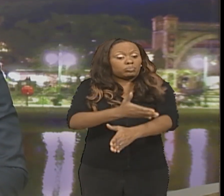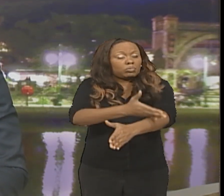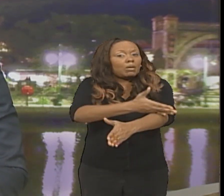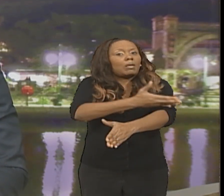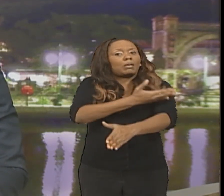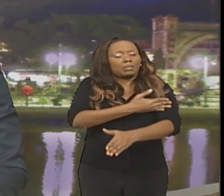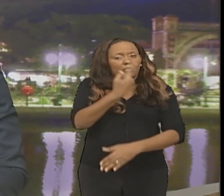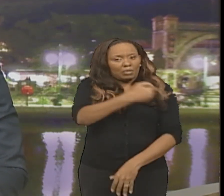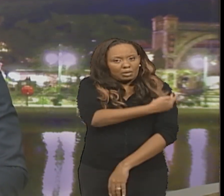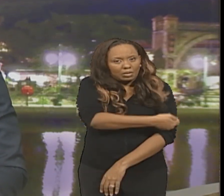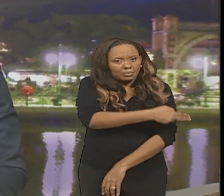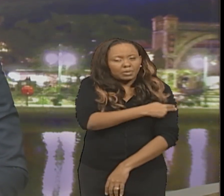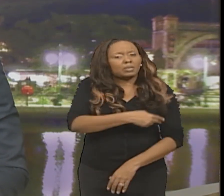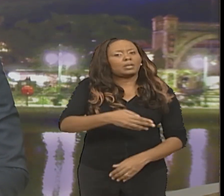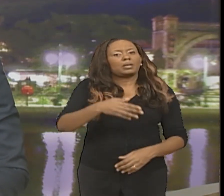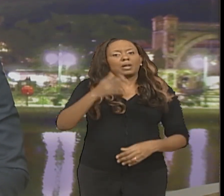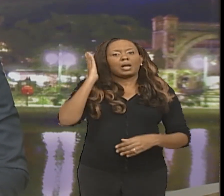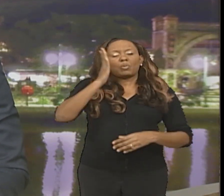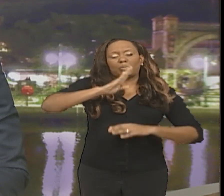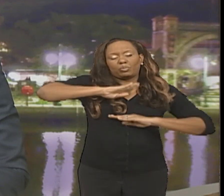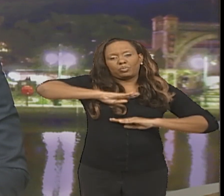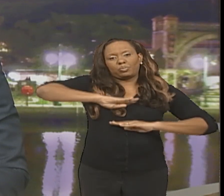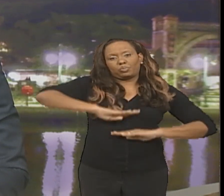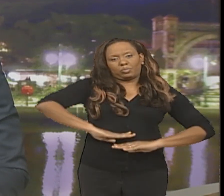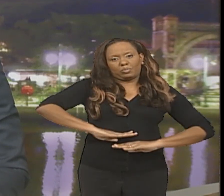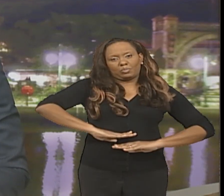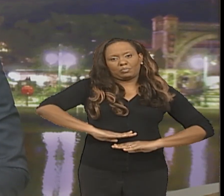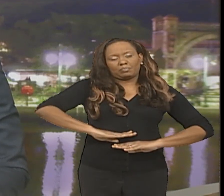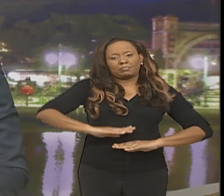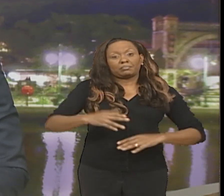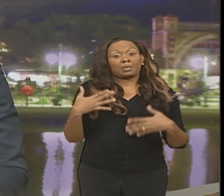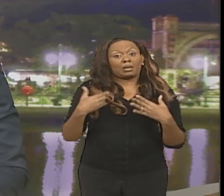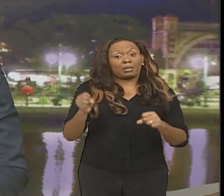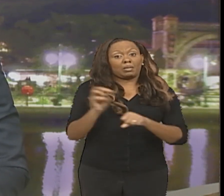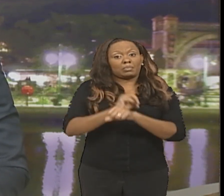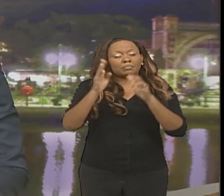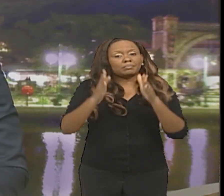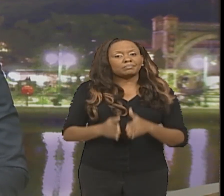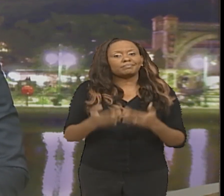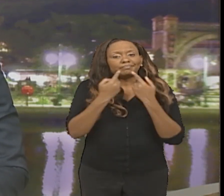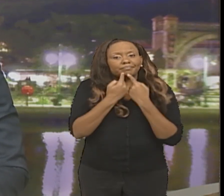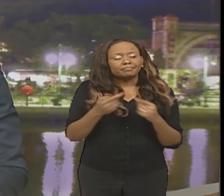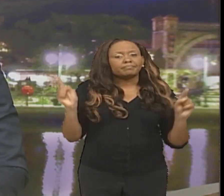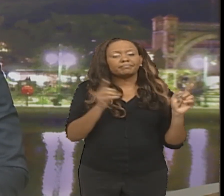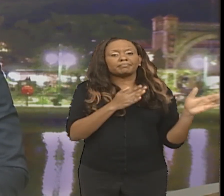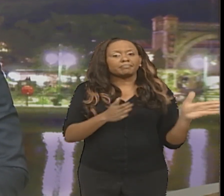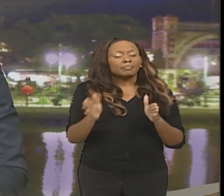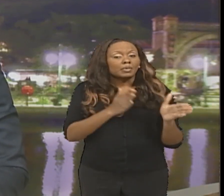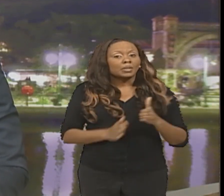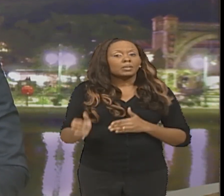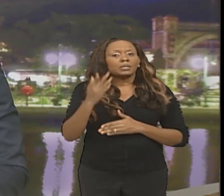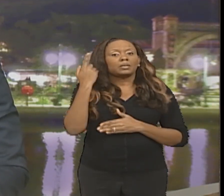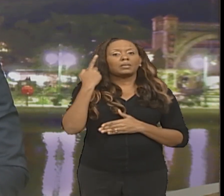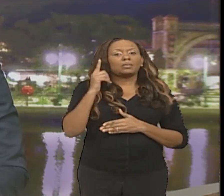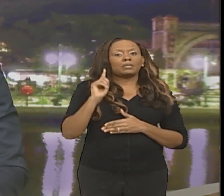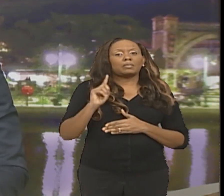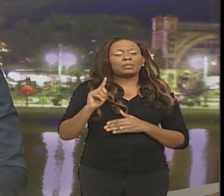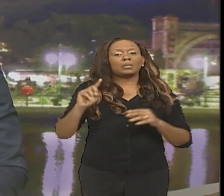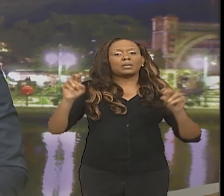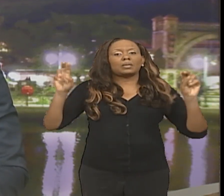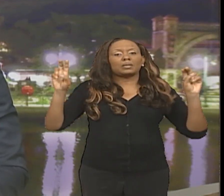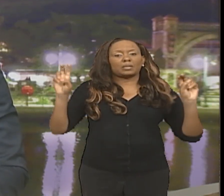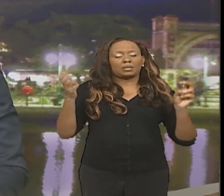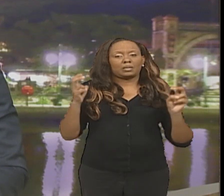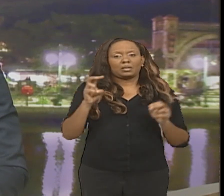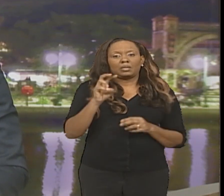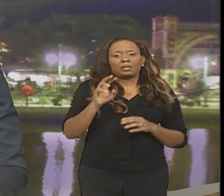Hospital that are expected to provide some much-needed relief. Minister of Health and Wellness, Lieutenant Colonel Geoffrey Bostic, announced plans for